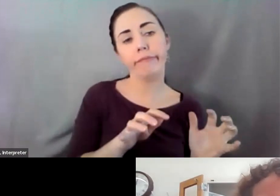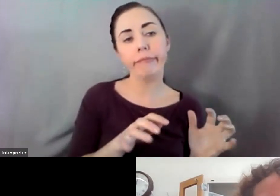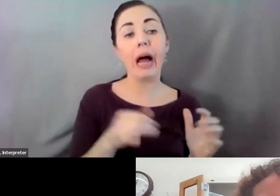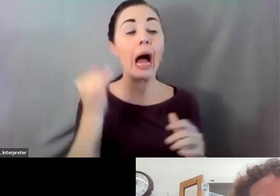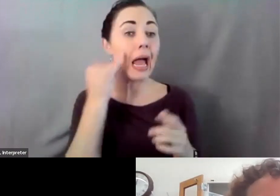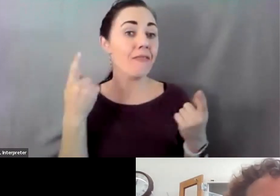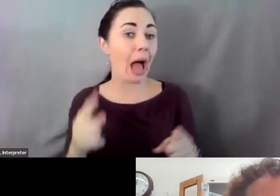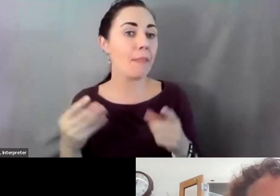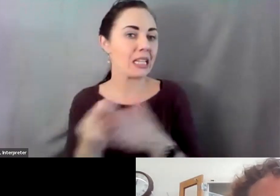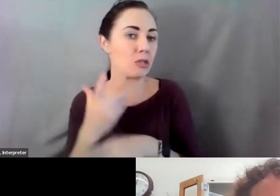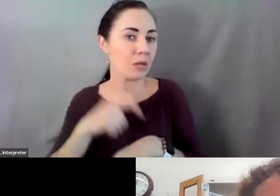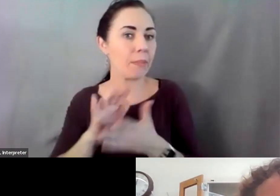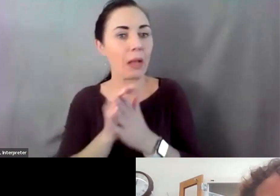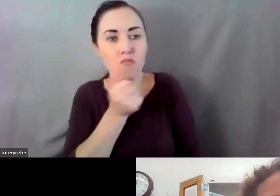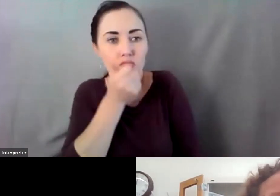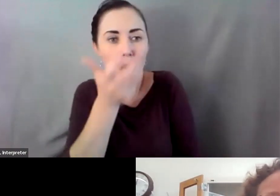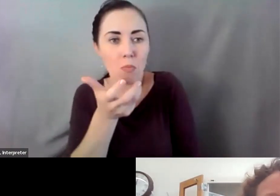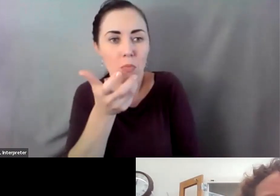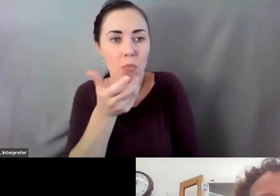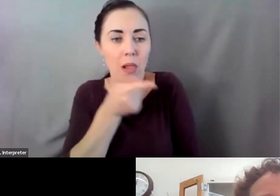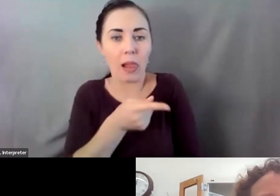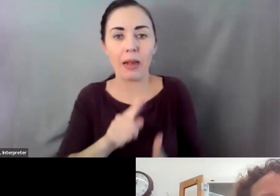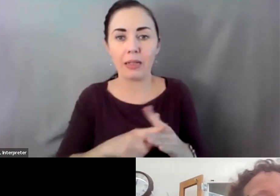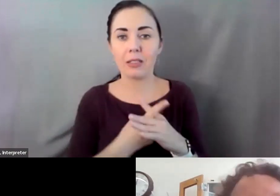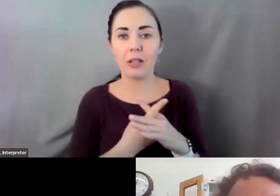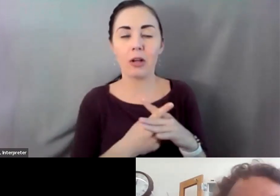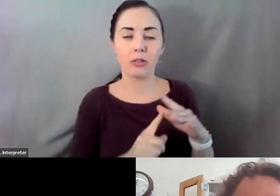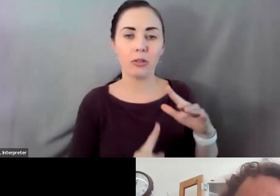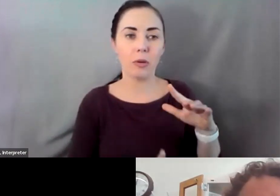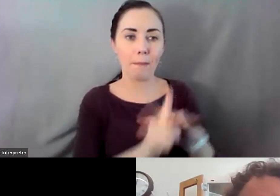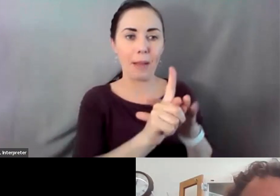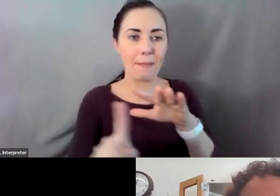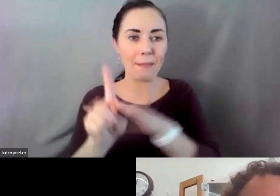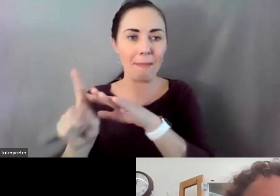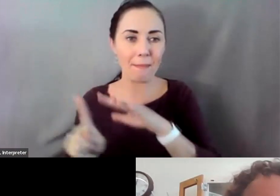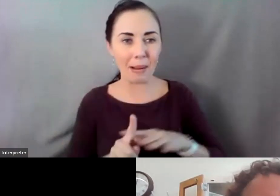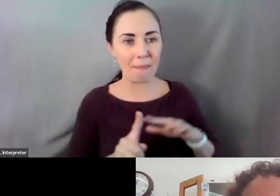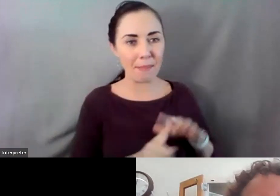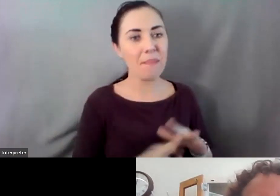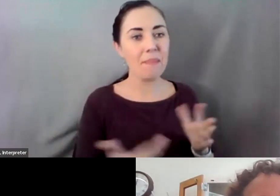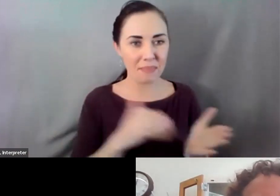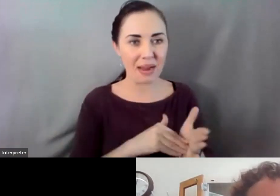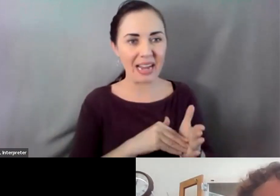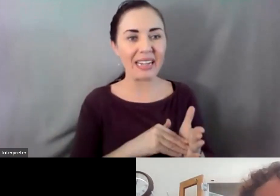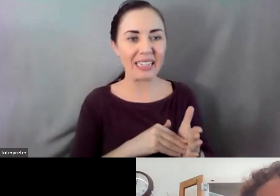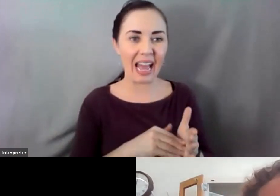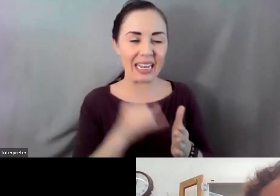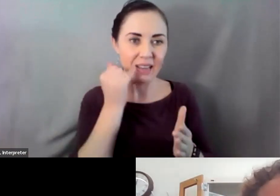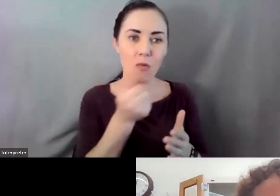spell in the spring, sometimes the mushrooms will start to pop up during the warm spells as well, particularly if it's warm and